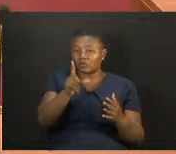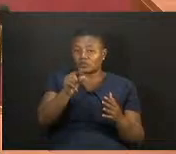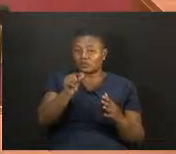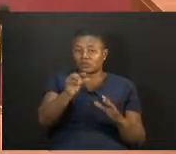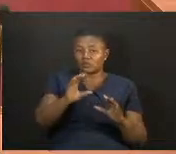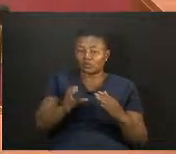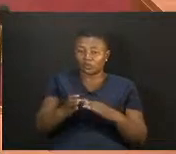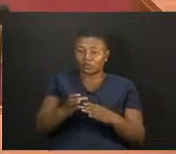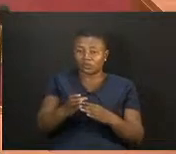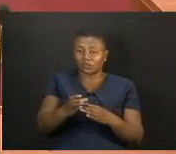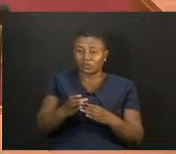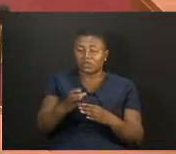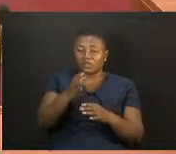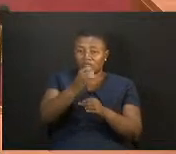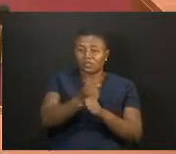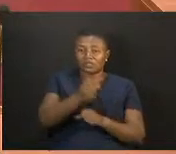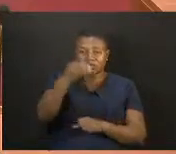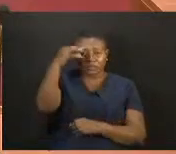electrified. Thank you, Mr. Speaker.